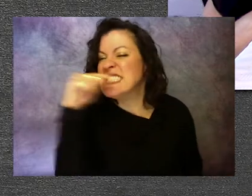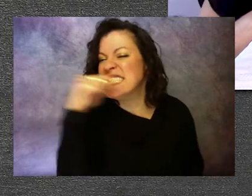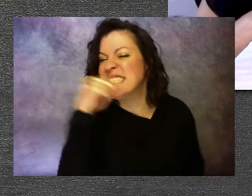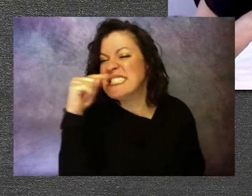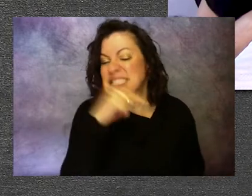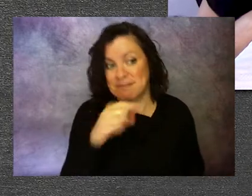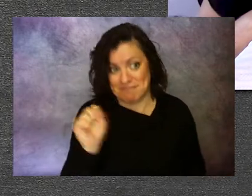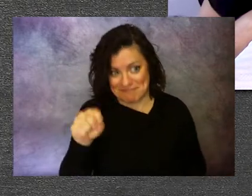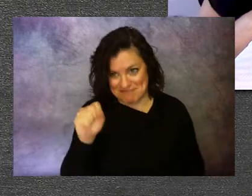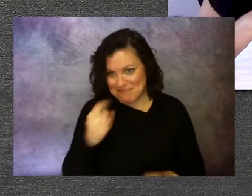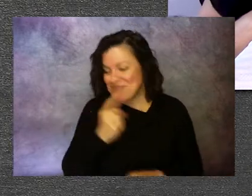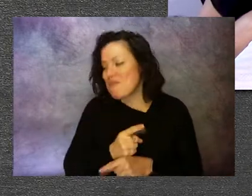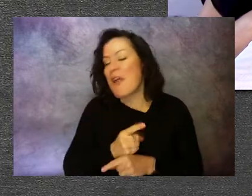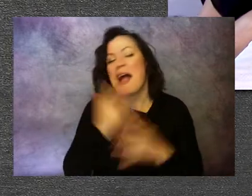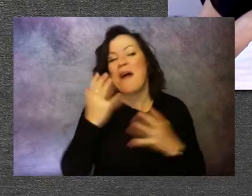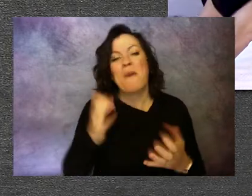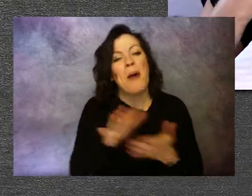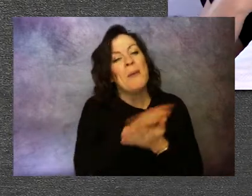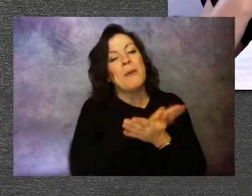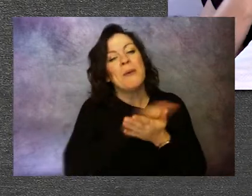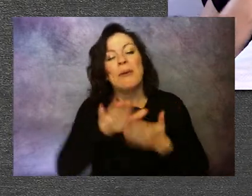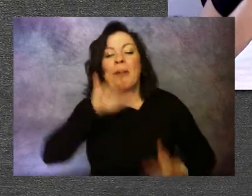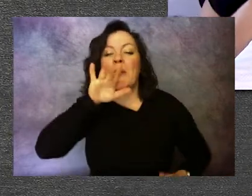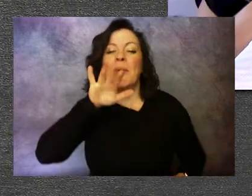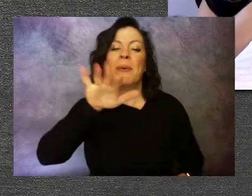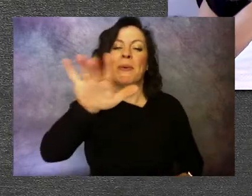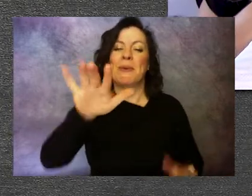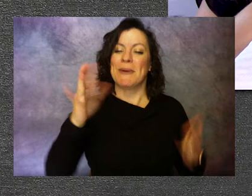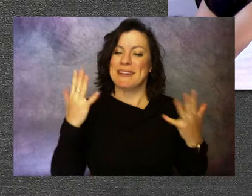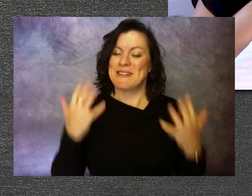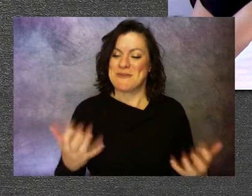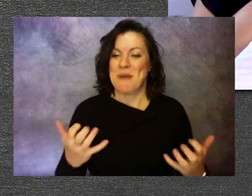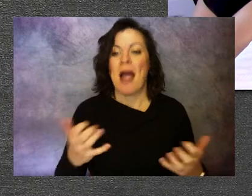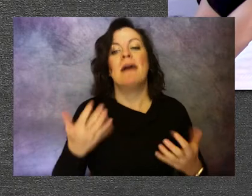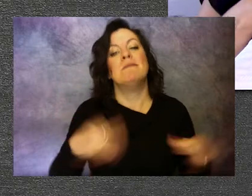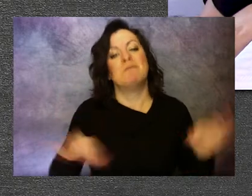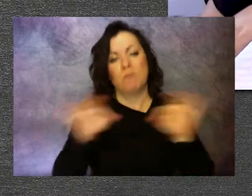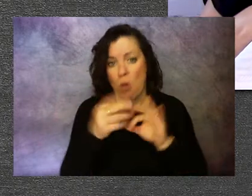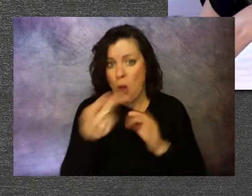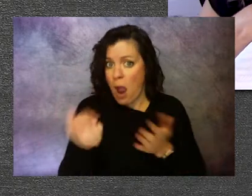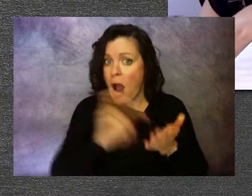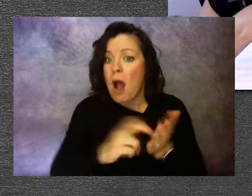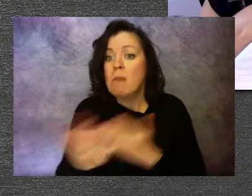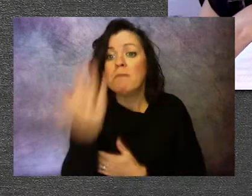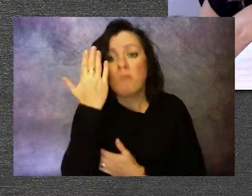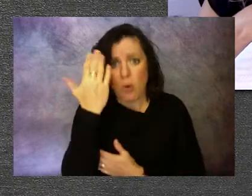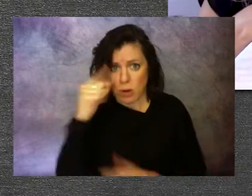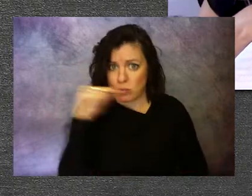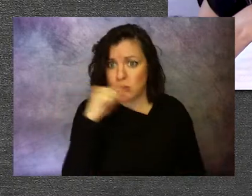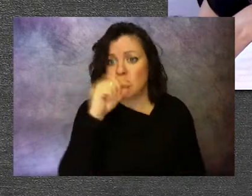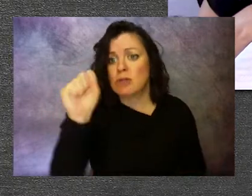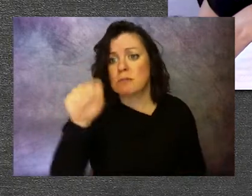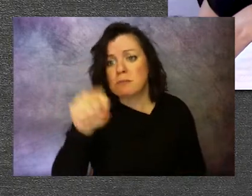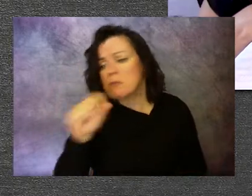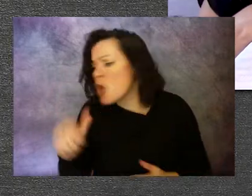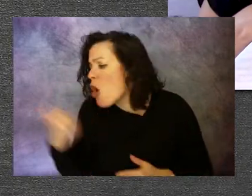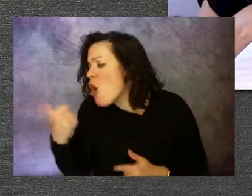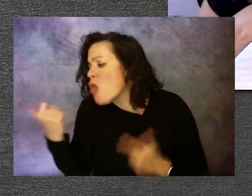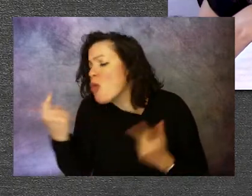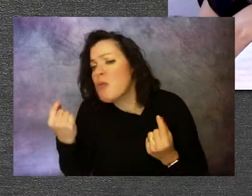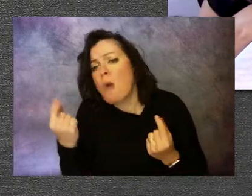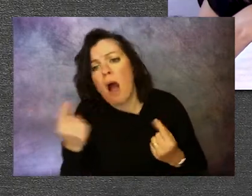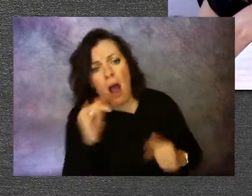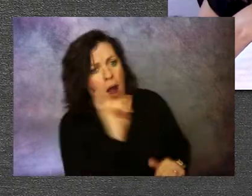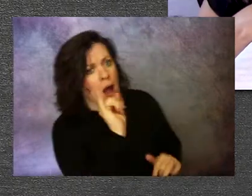breath. That's right. So you have to brush your teeth in the morning. When else do you brush your teeth? Oh, you always have to brush your